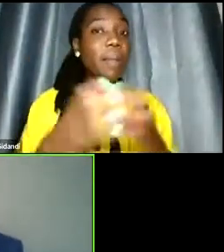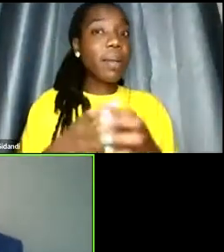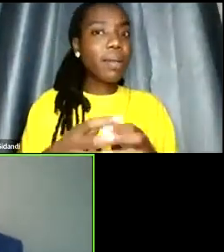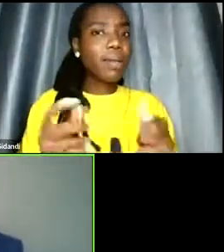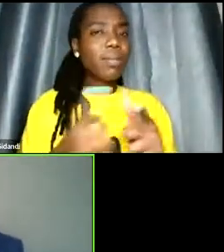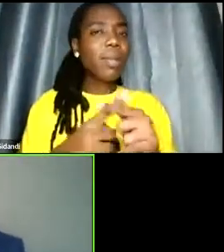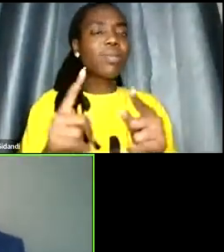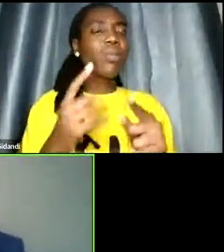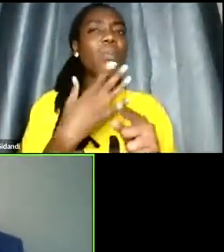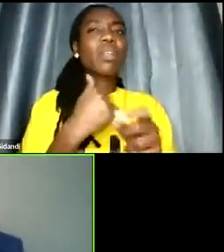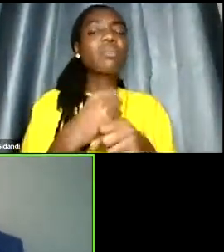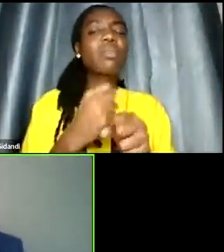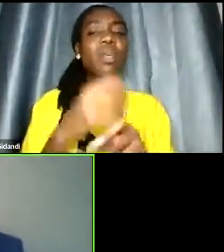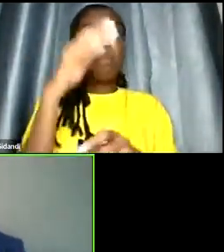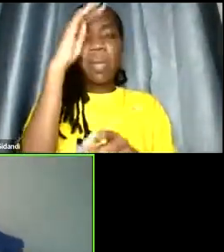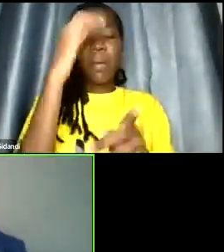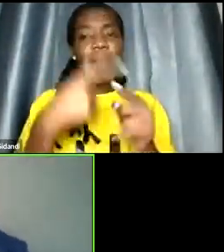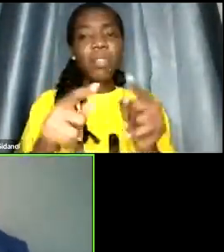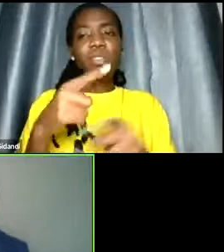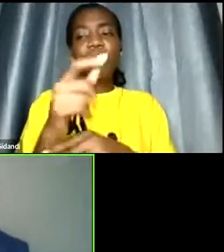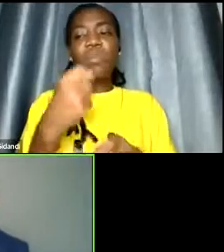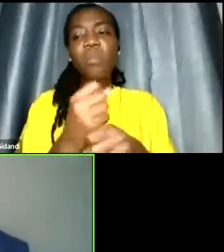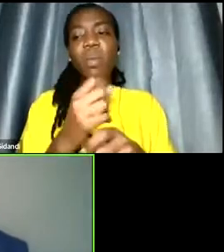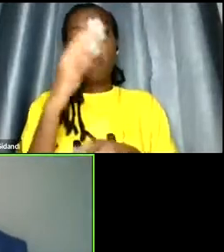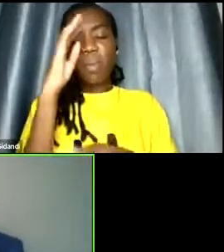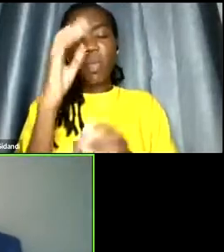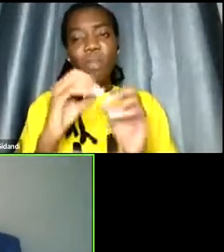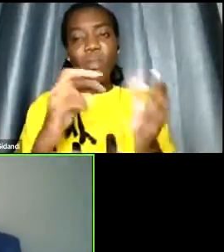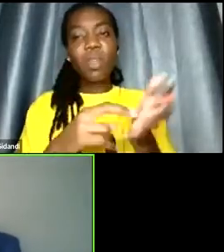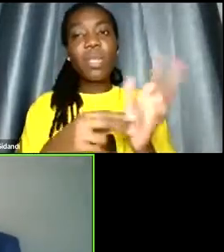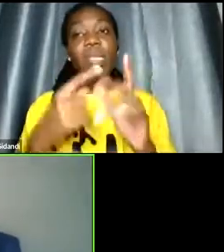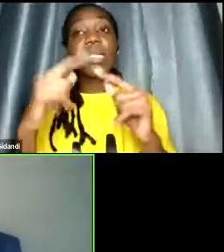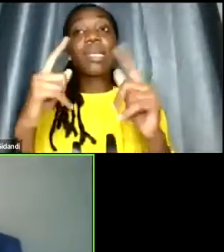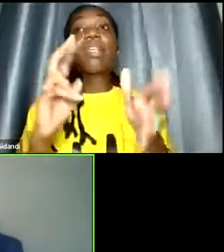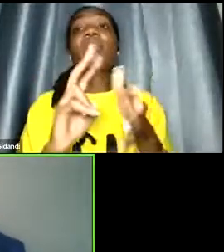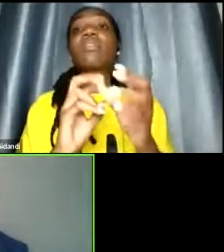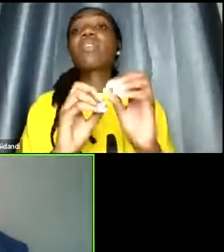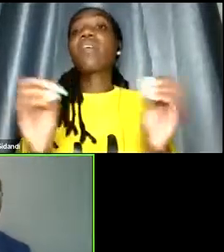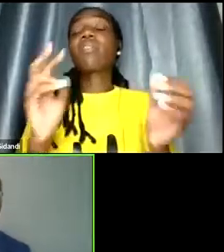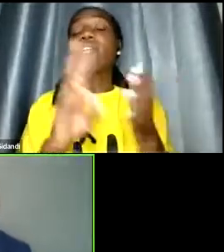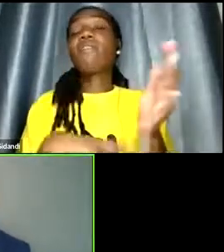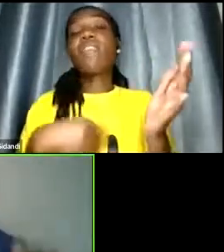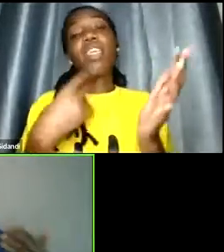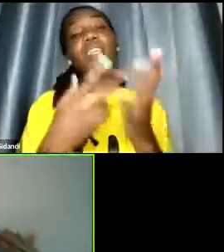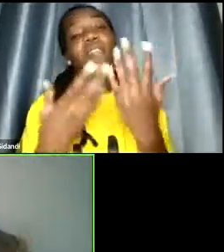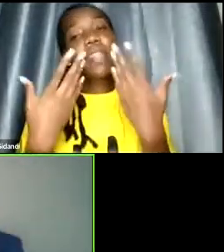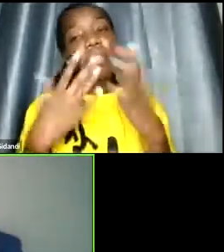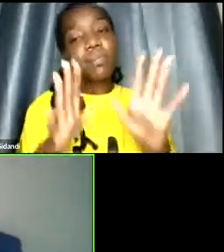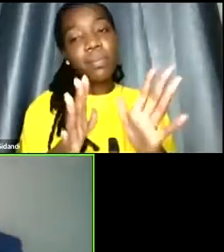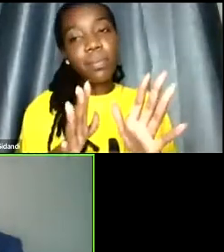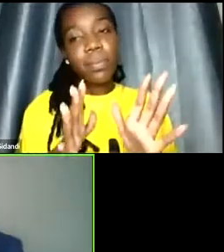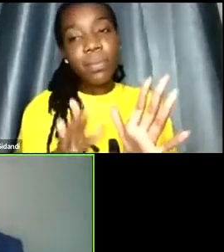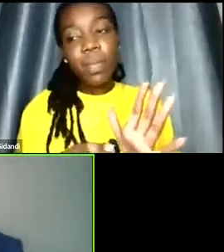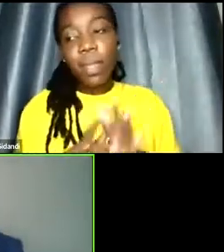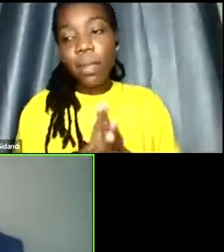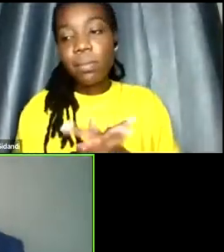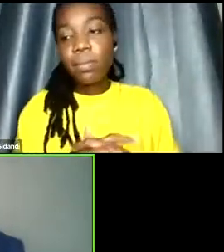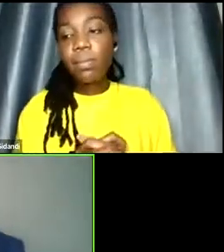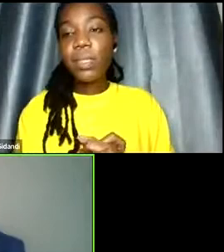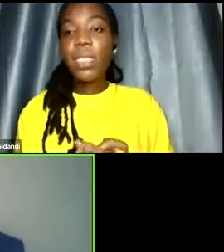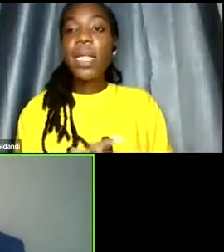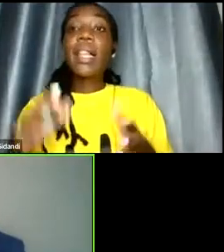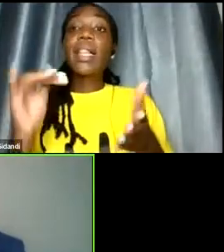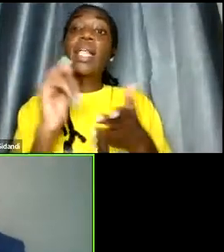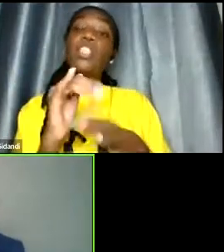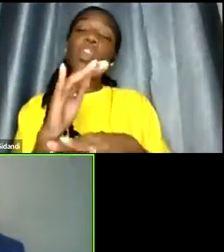use? So you need people who are able to bottle and package beer and spirits. Typical. That's your